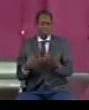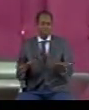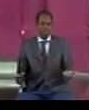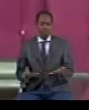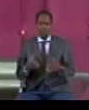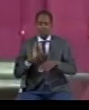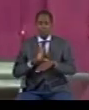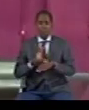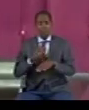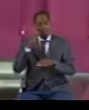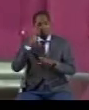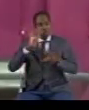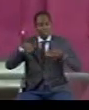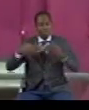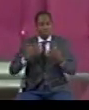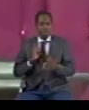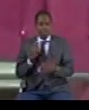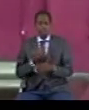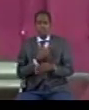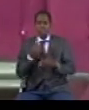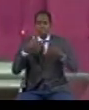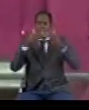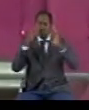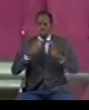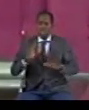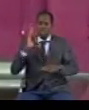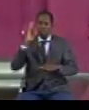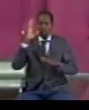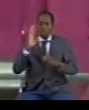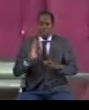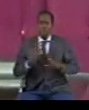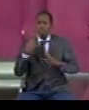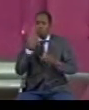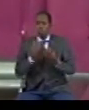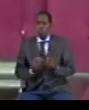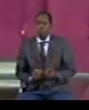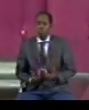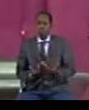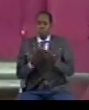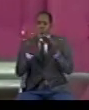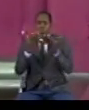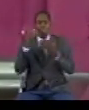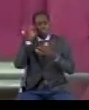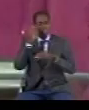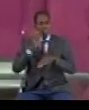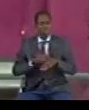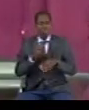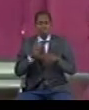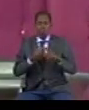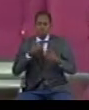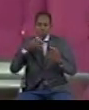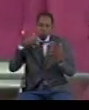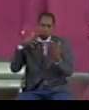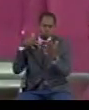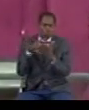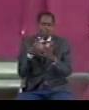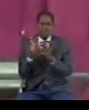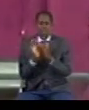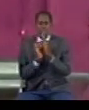leader, who has sacrificed his life and make available time to go into the scriptures, find out all